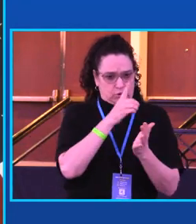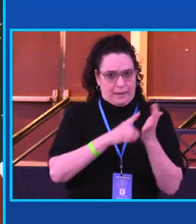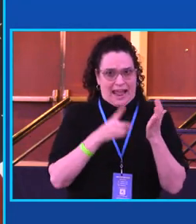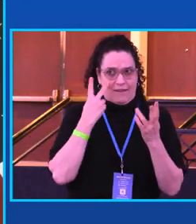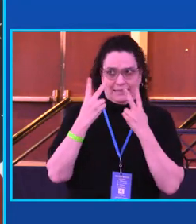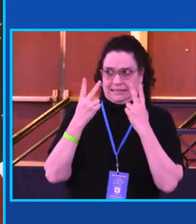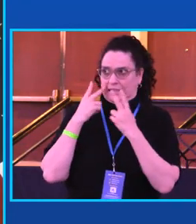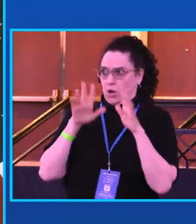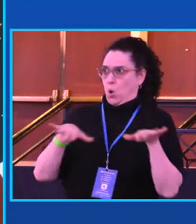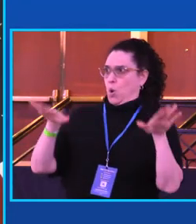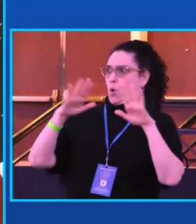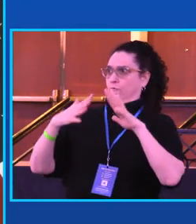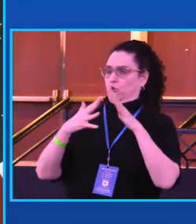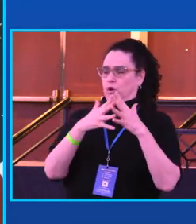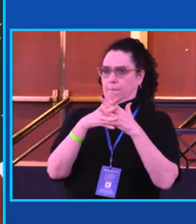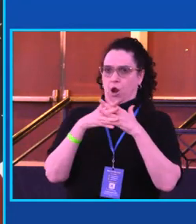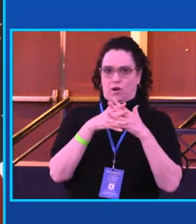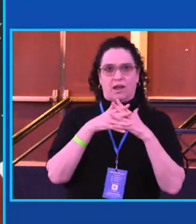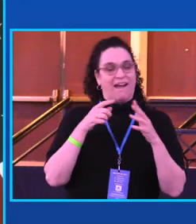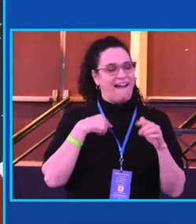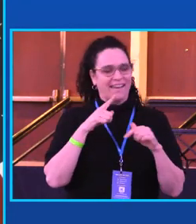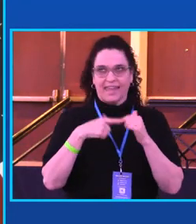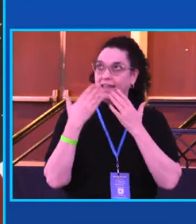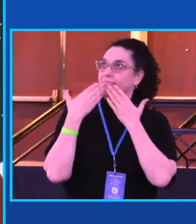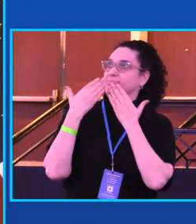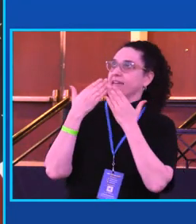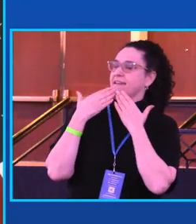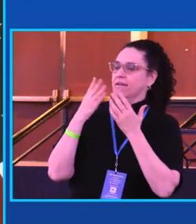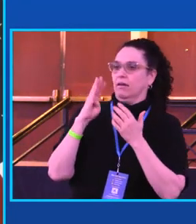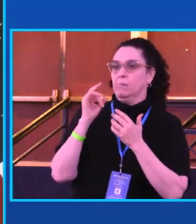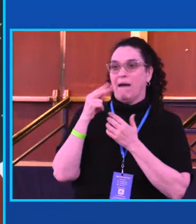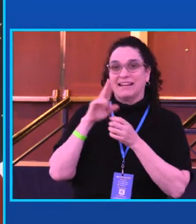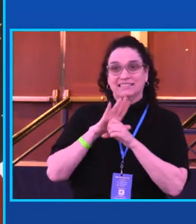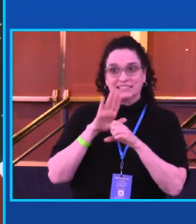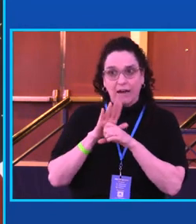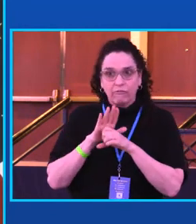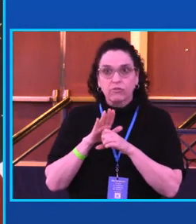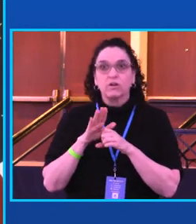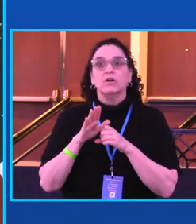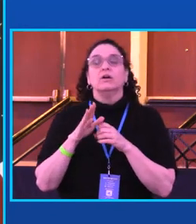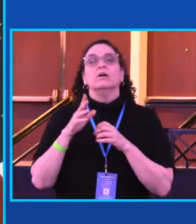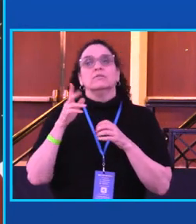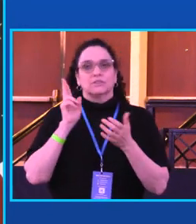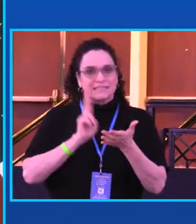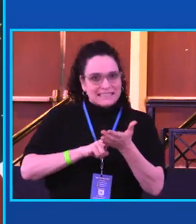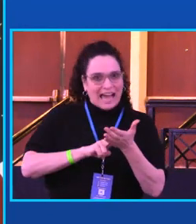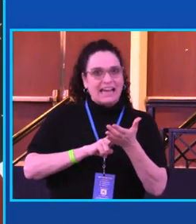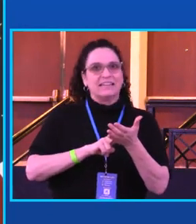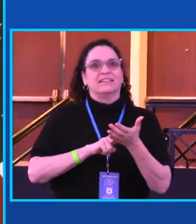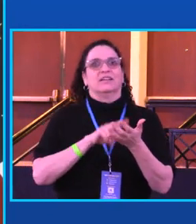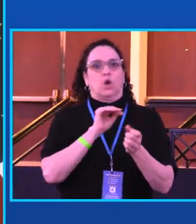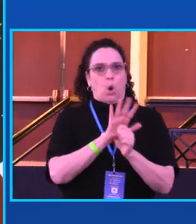thank President Biden enough for signing the COVID-19 Hate Crimes Act to look out for my community and communities across the country.